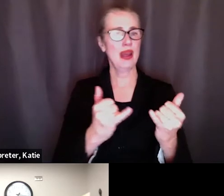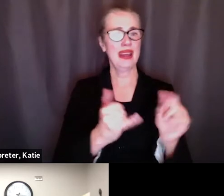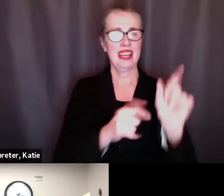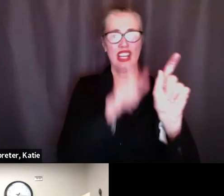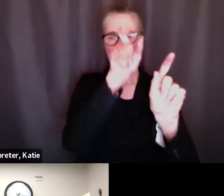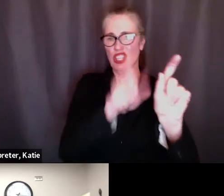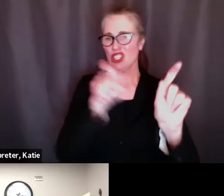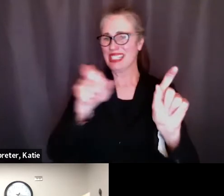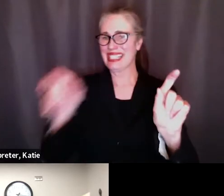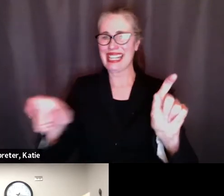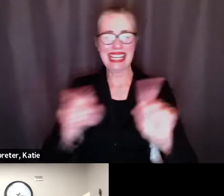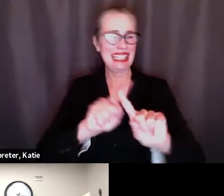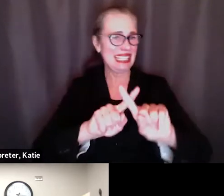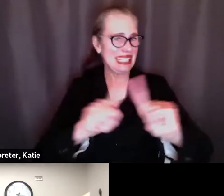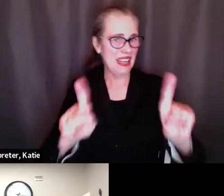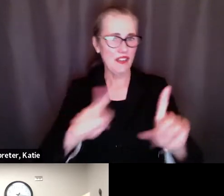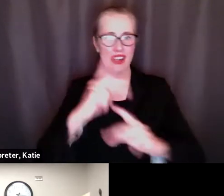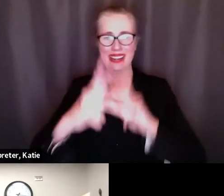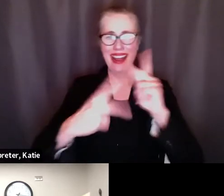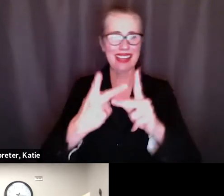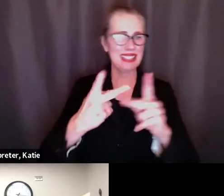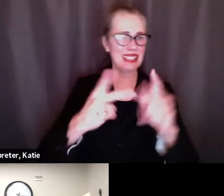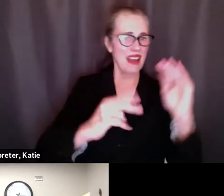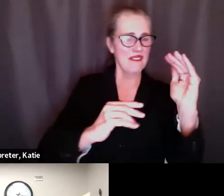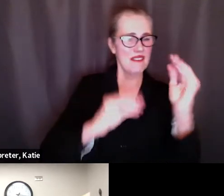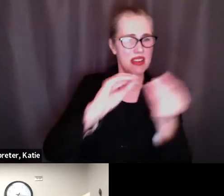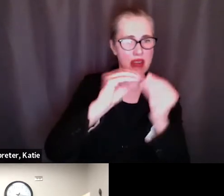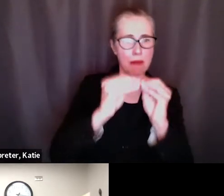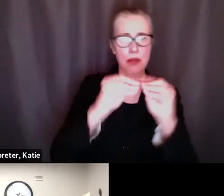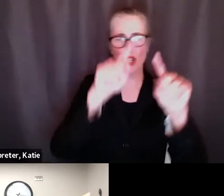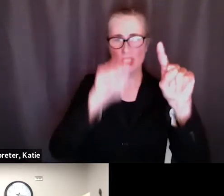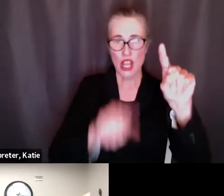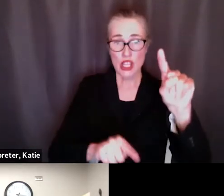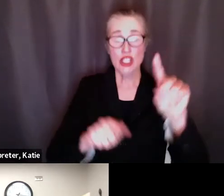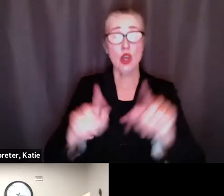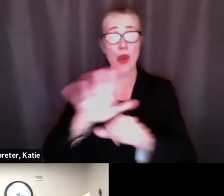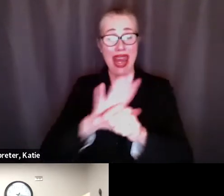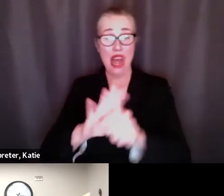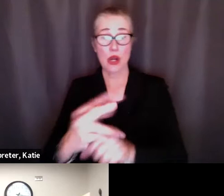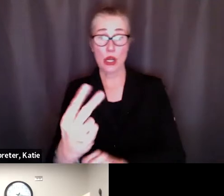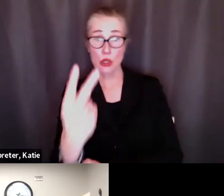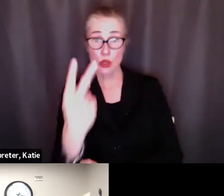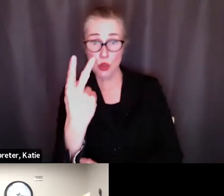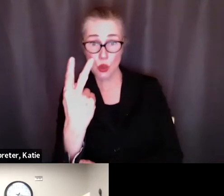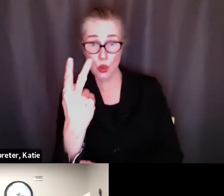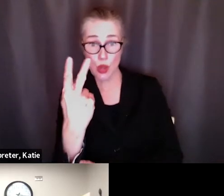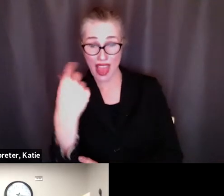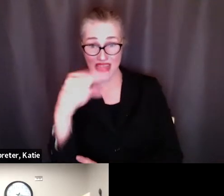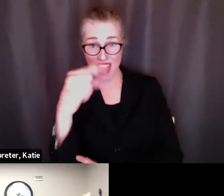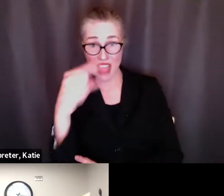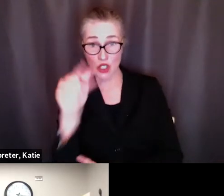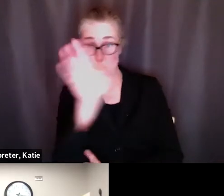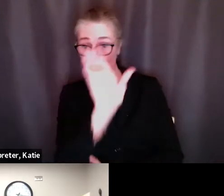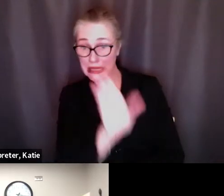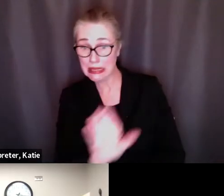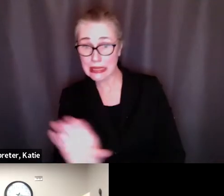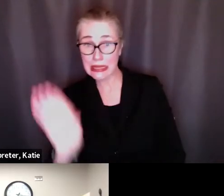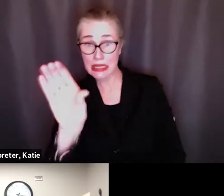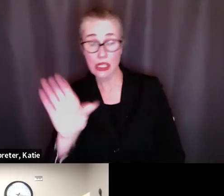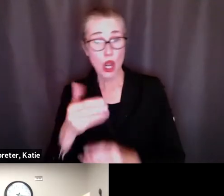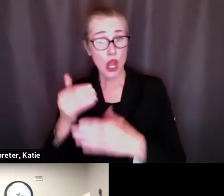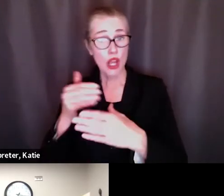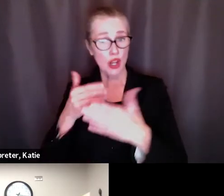seven so trustee area number two which in this case was the the green portion which is around the city